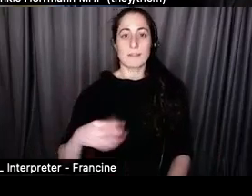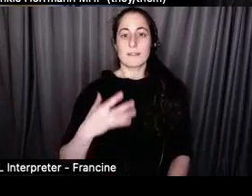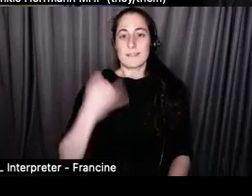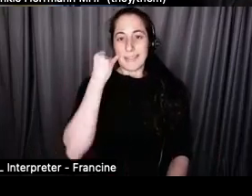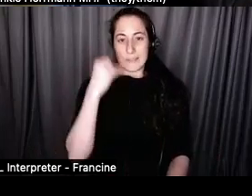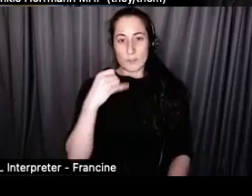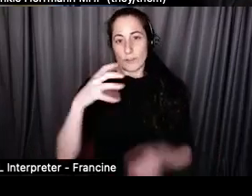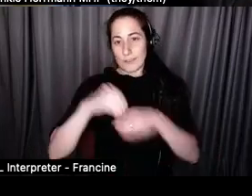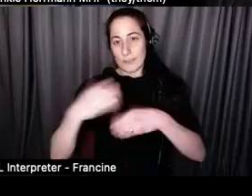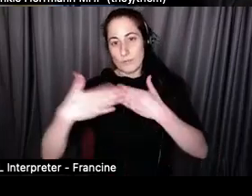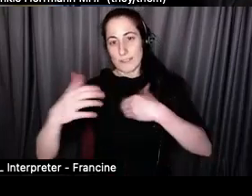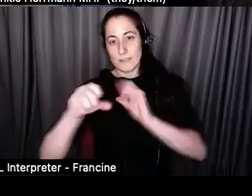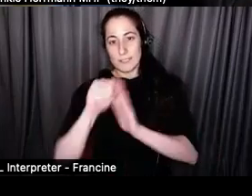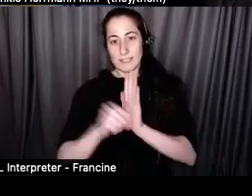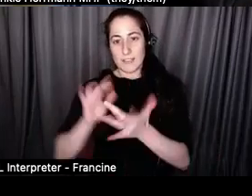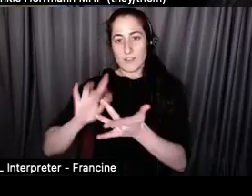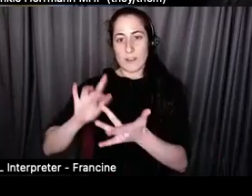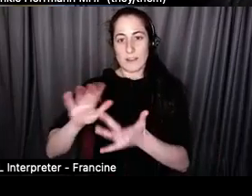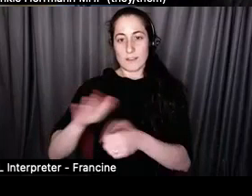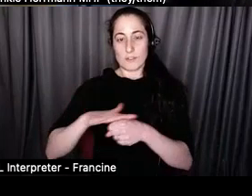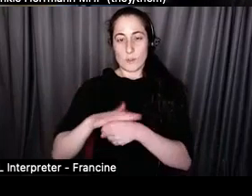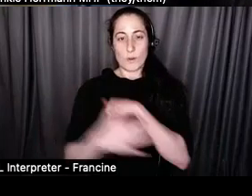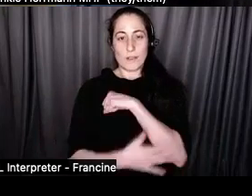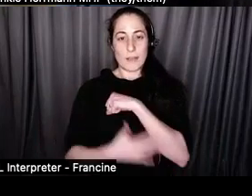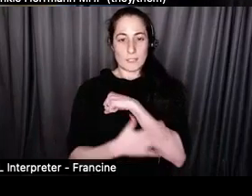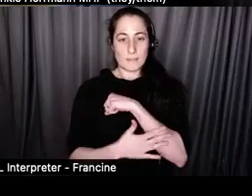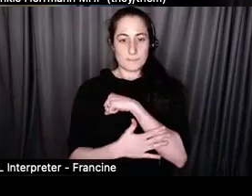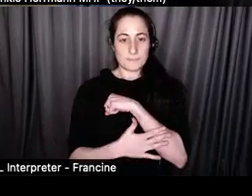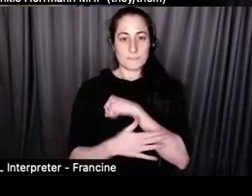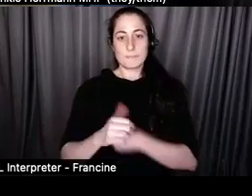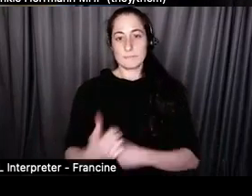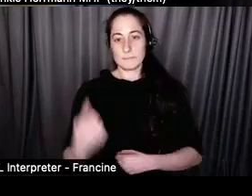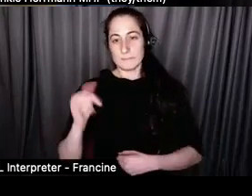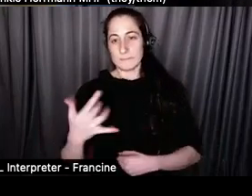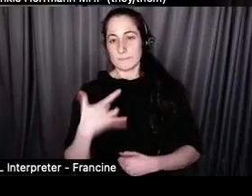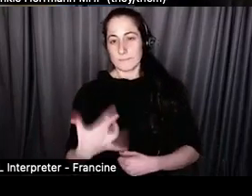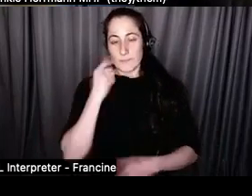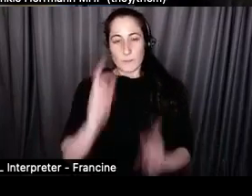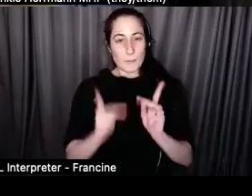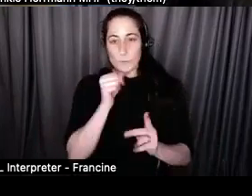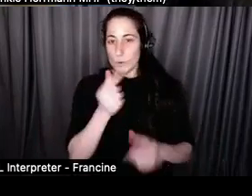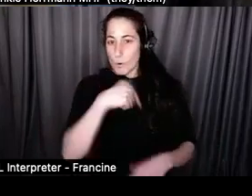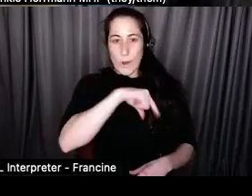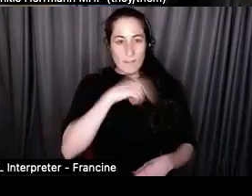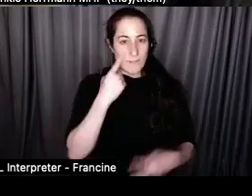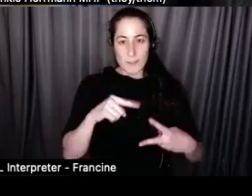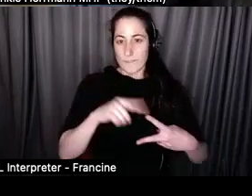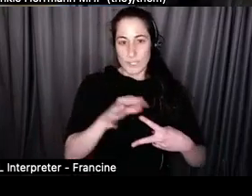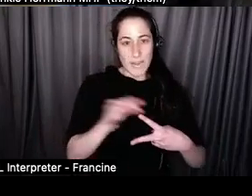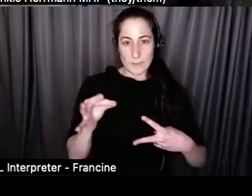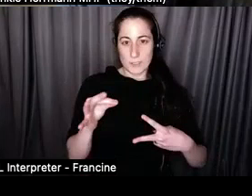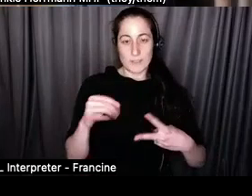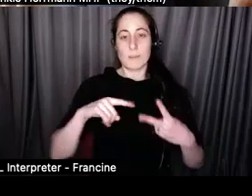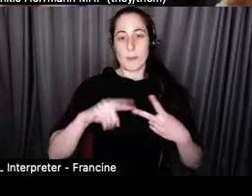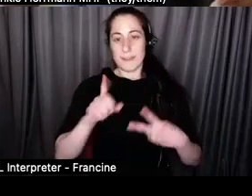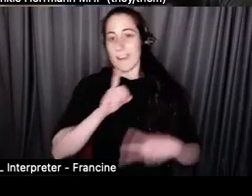contact your local county. That other one is generally for people who do not qualify for the first one, but who are